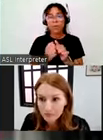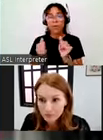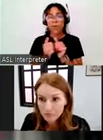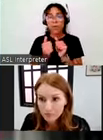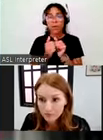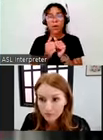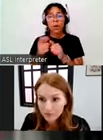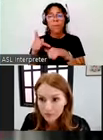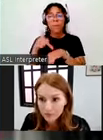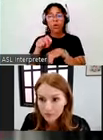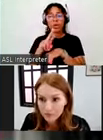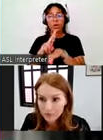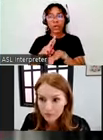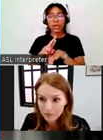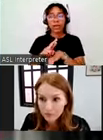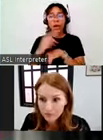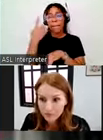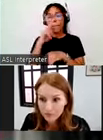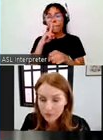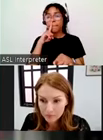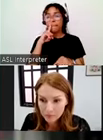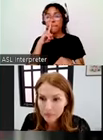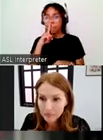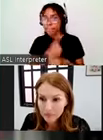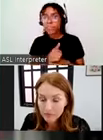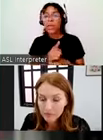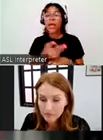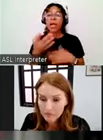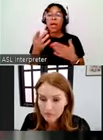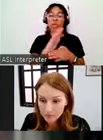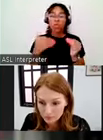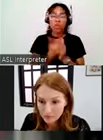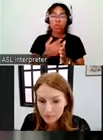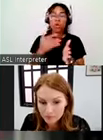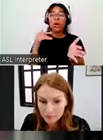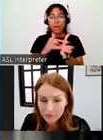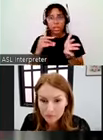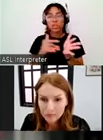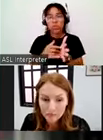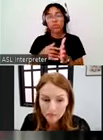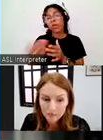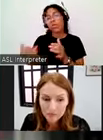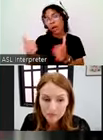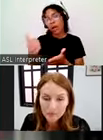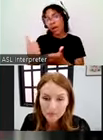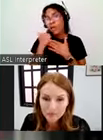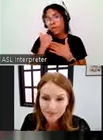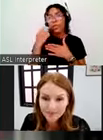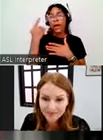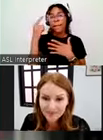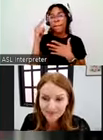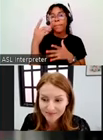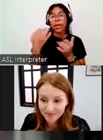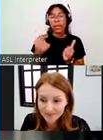sure that throughout the study, they can start gaining and implementing insights rather than, you know, the federal government just handing a